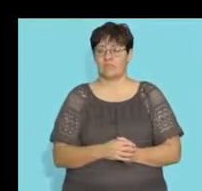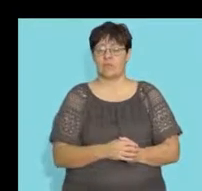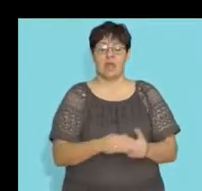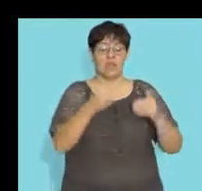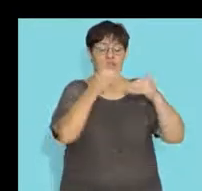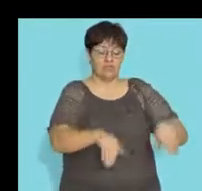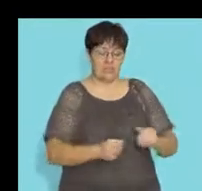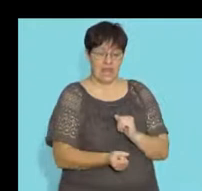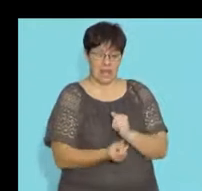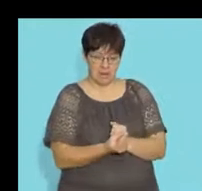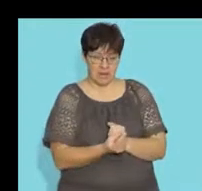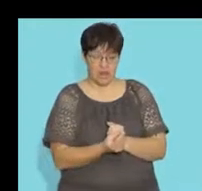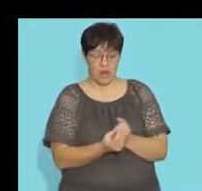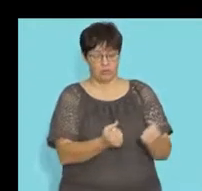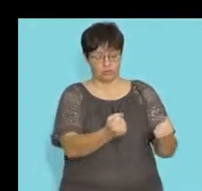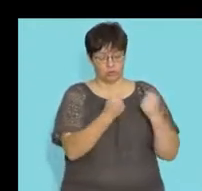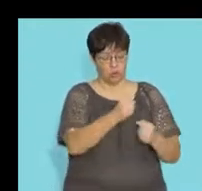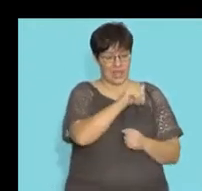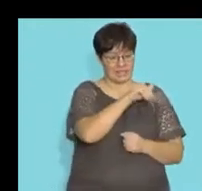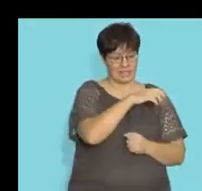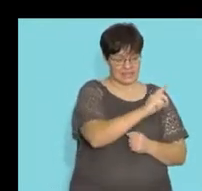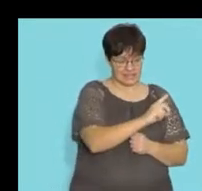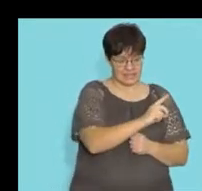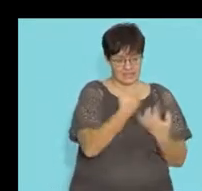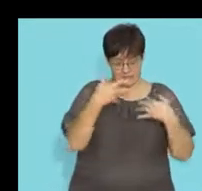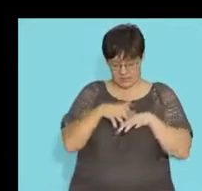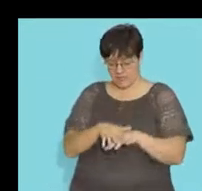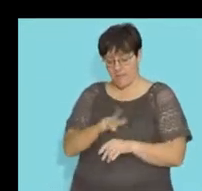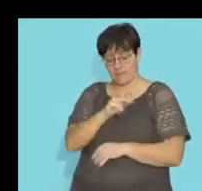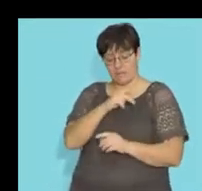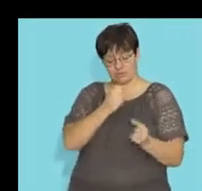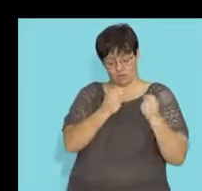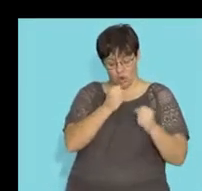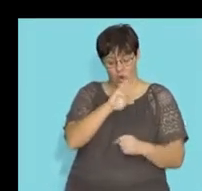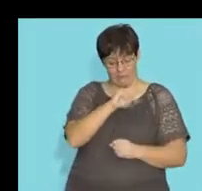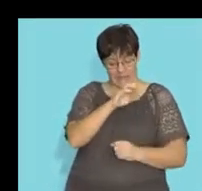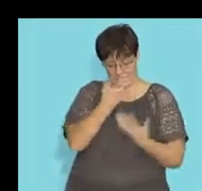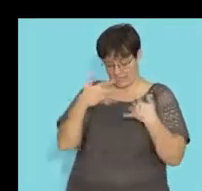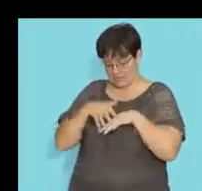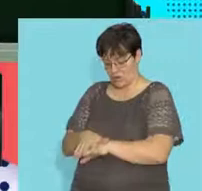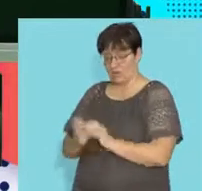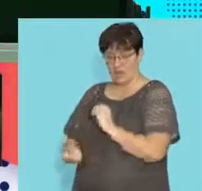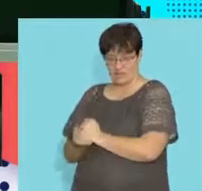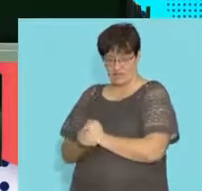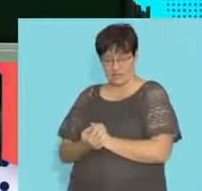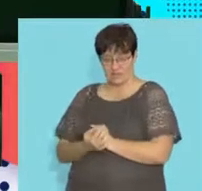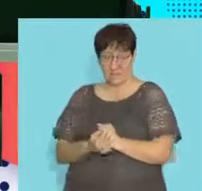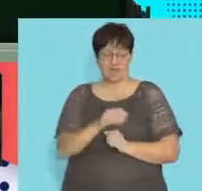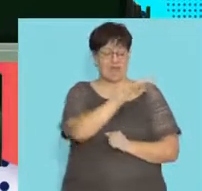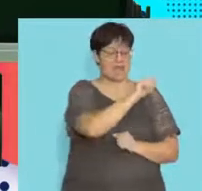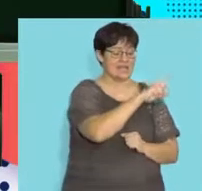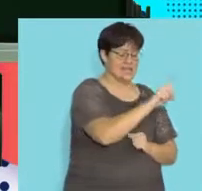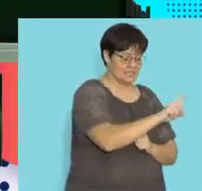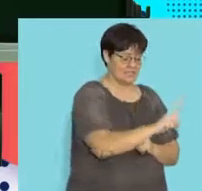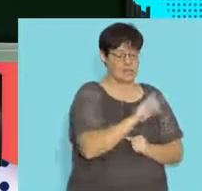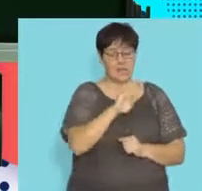So neutralization occurs when a strong acid reacts with a strong base. Now neutralization, I said, we have